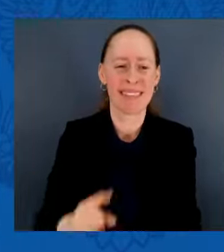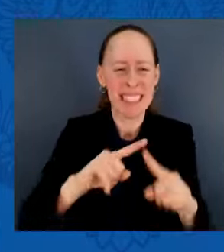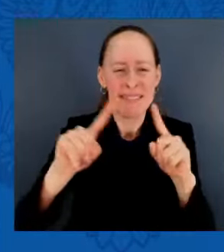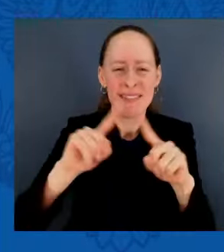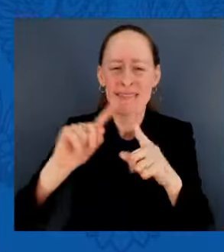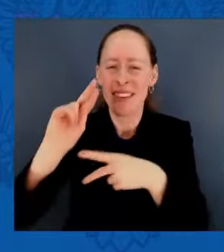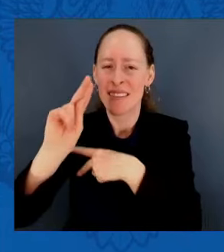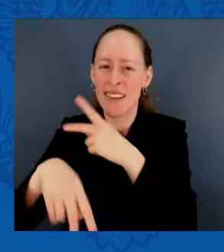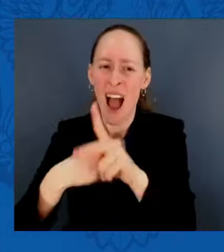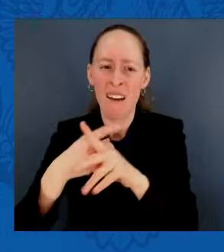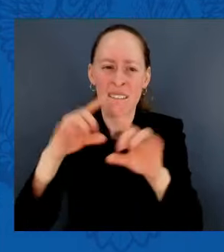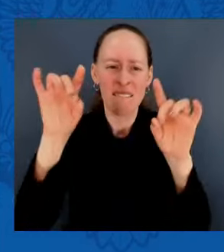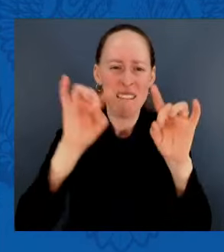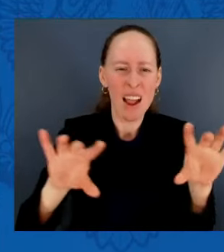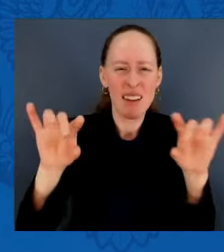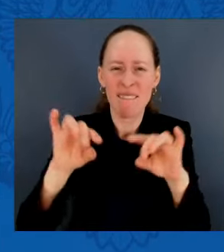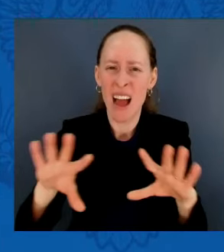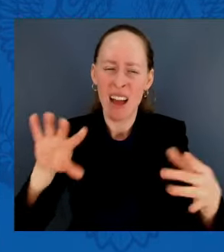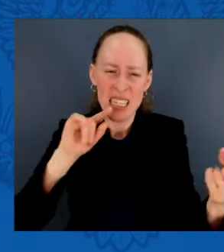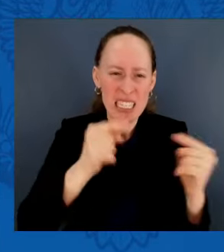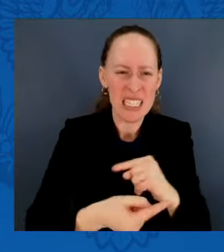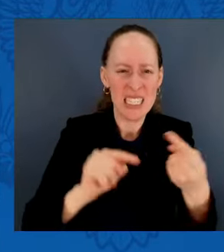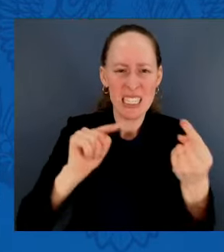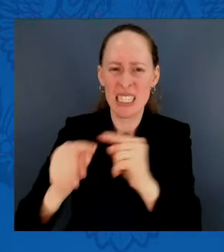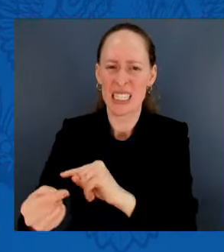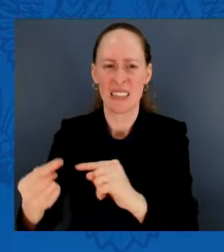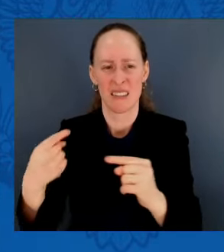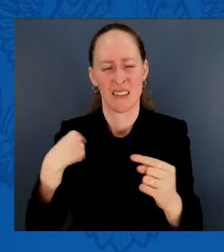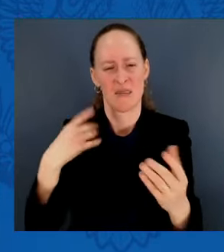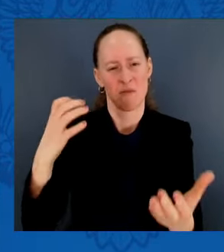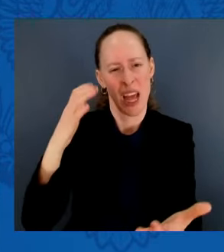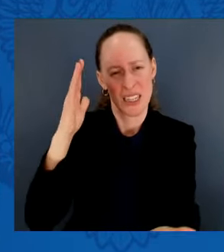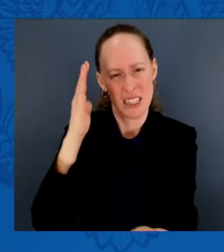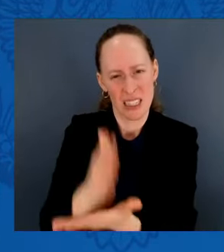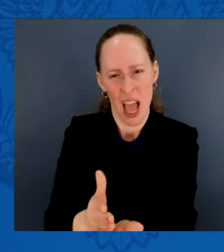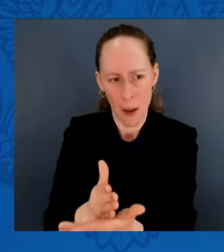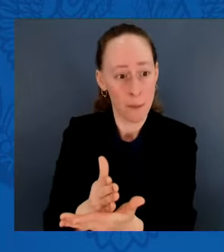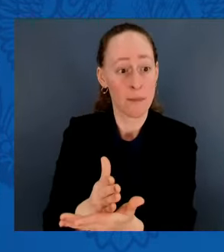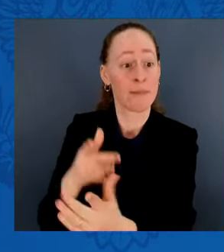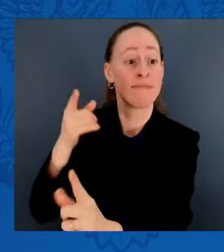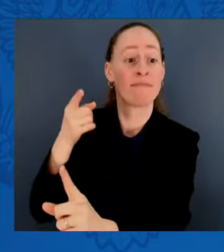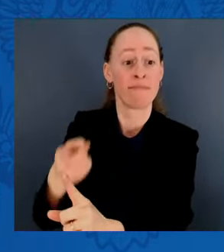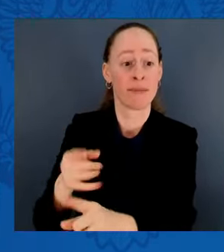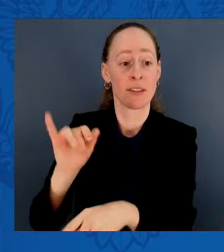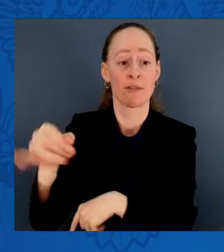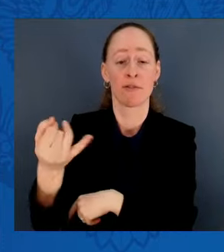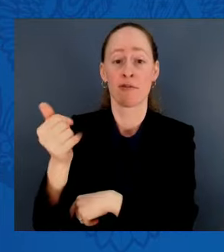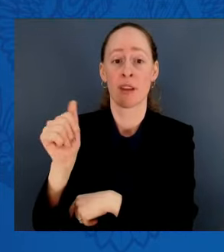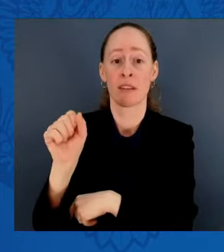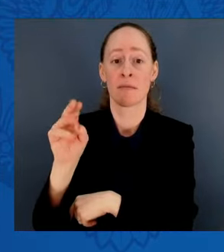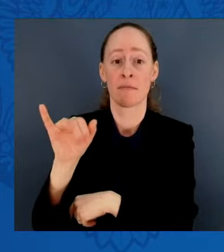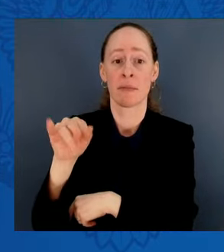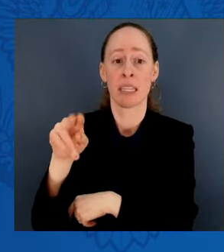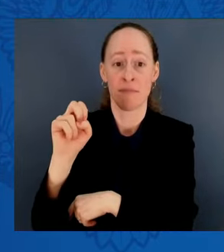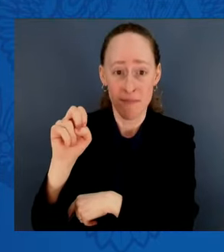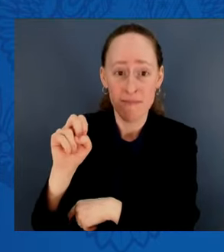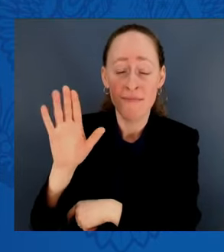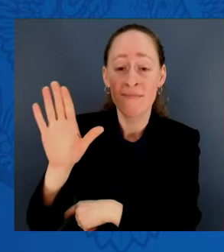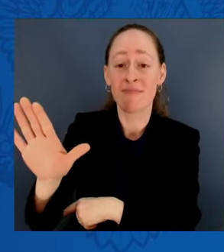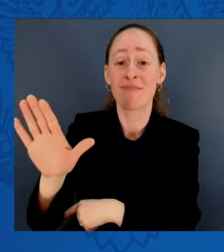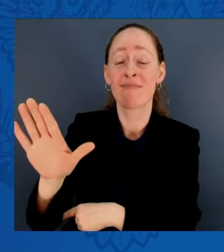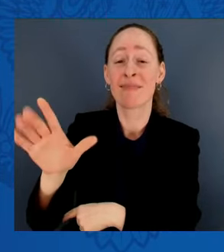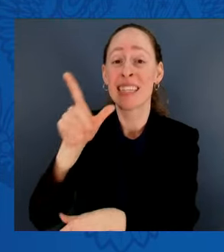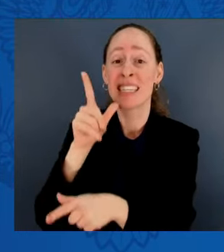With us tonight is Jasmine, whose 9-year-old sister Jackie was murdered with 21 classmates and teachers in elementary school